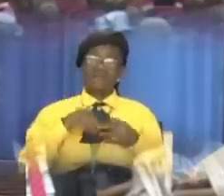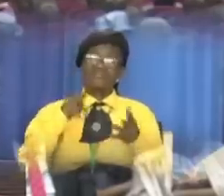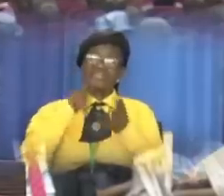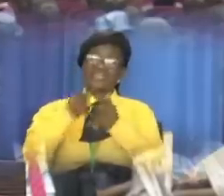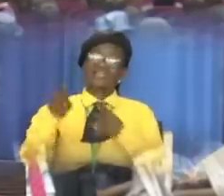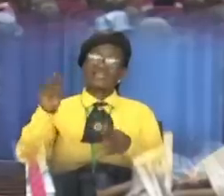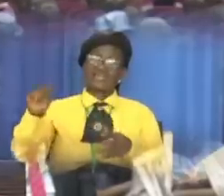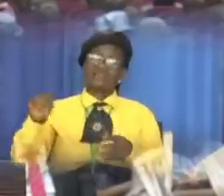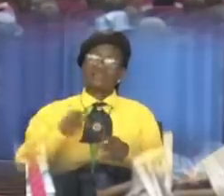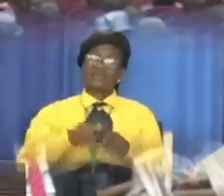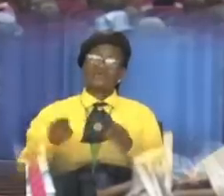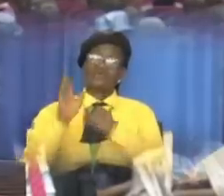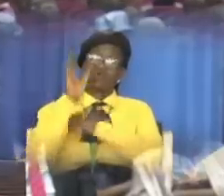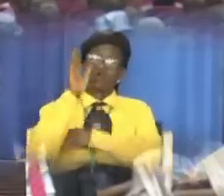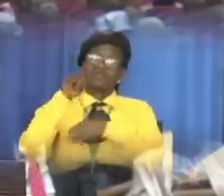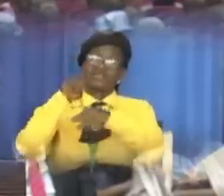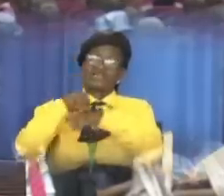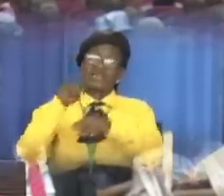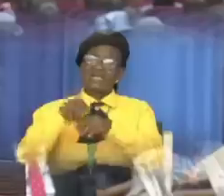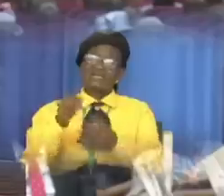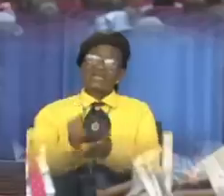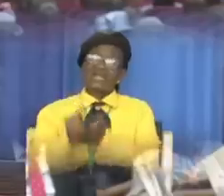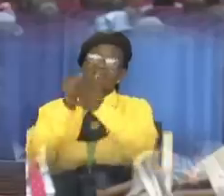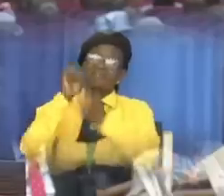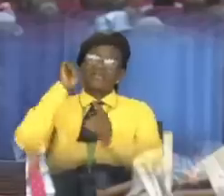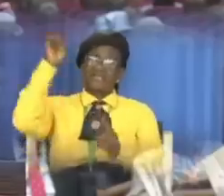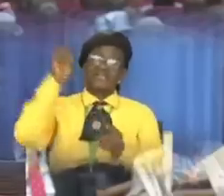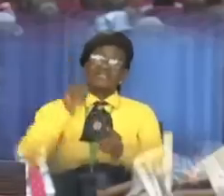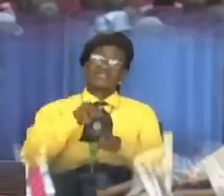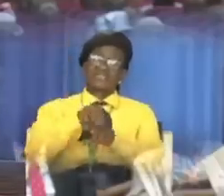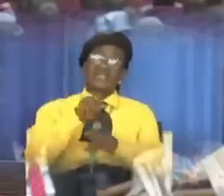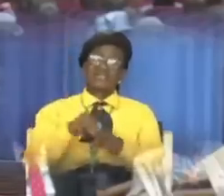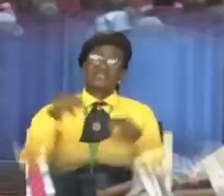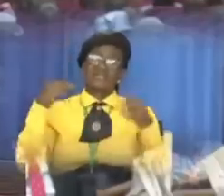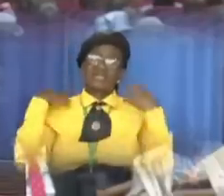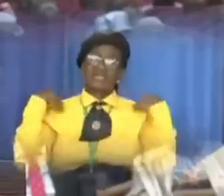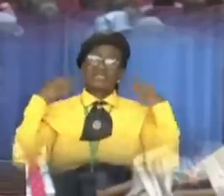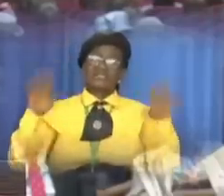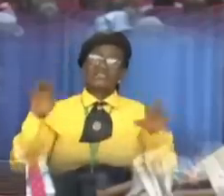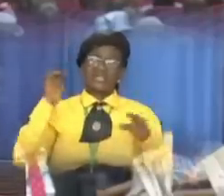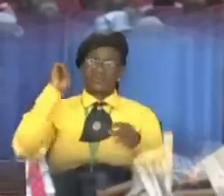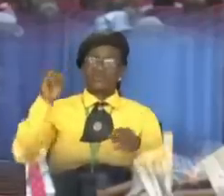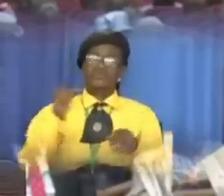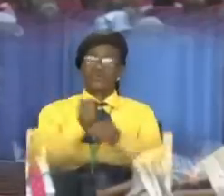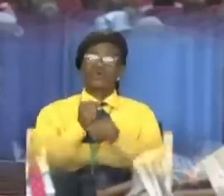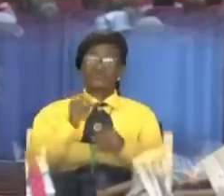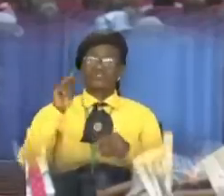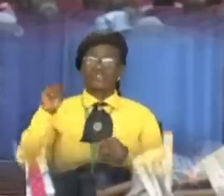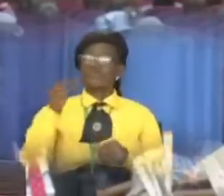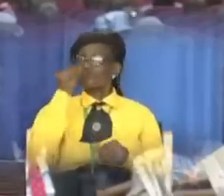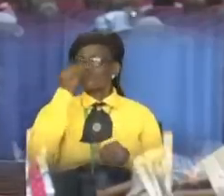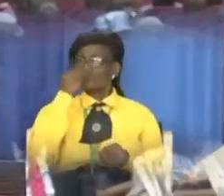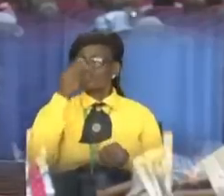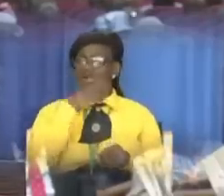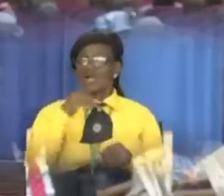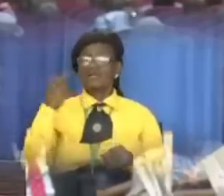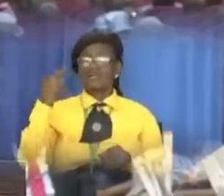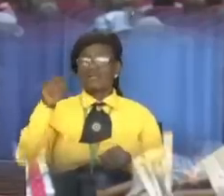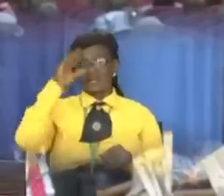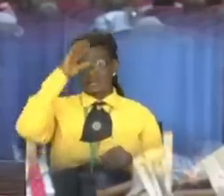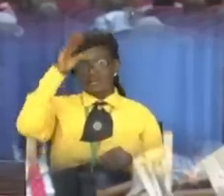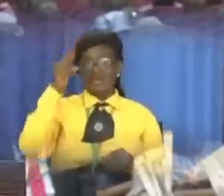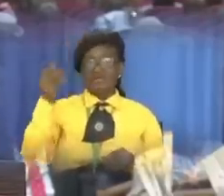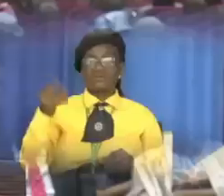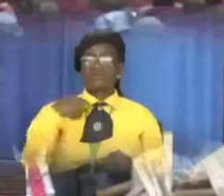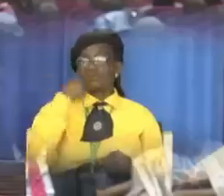help. He sent an angel who brought him food. And the man who was